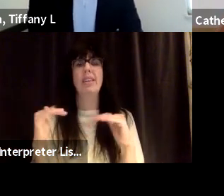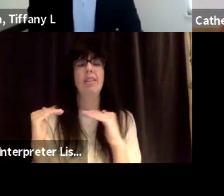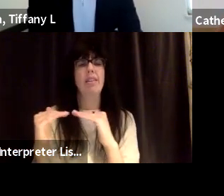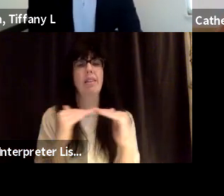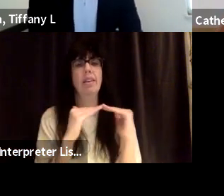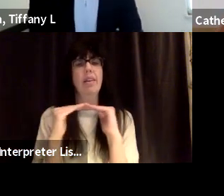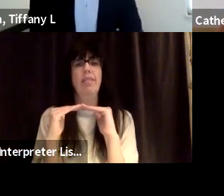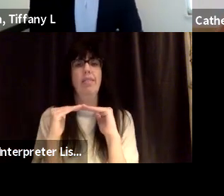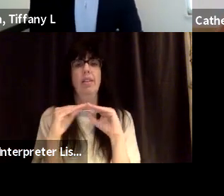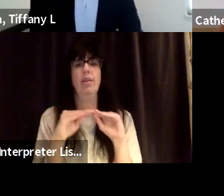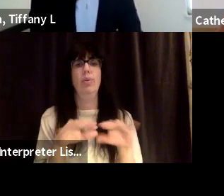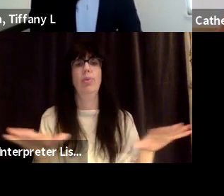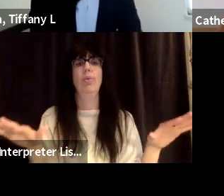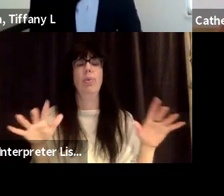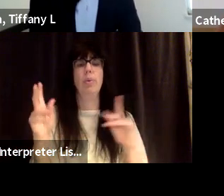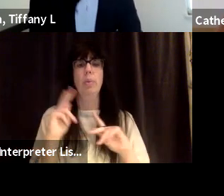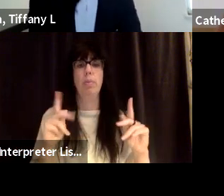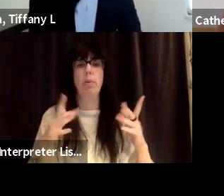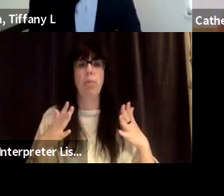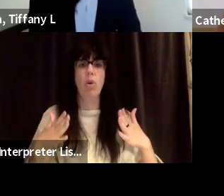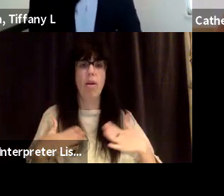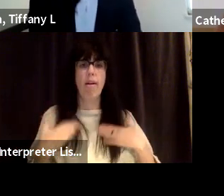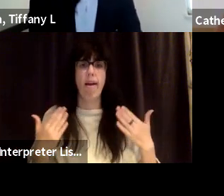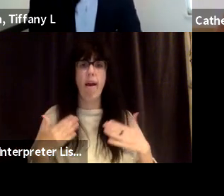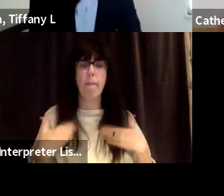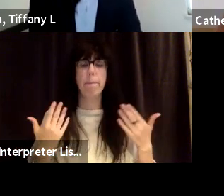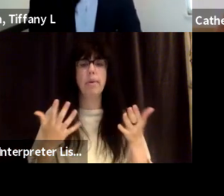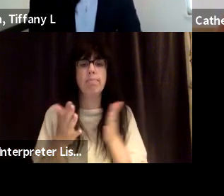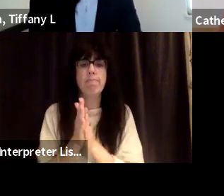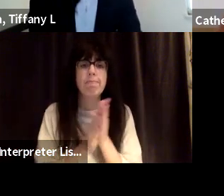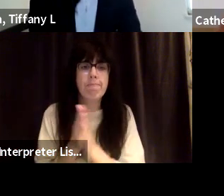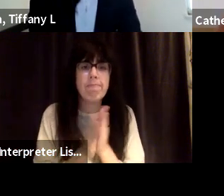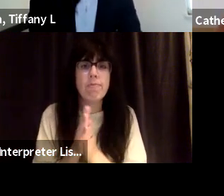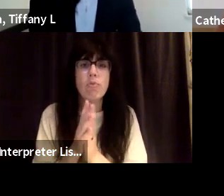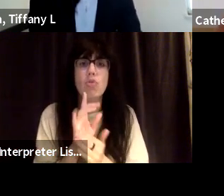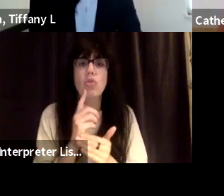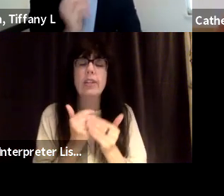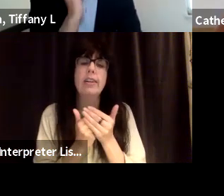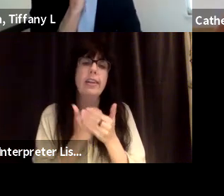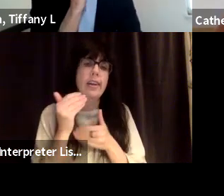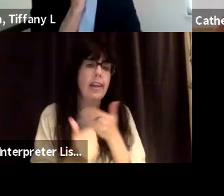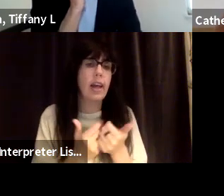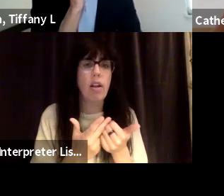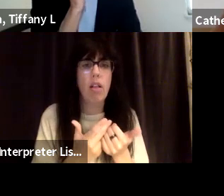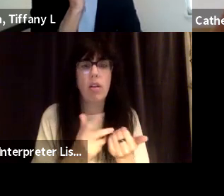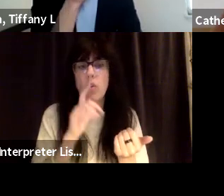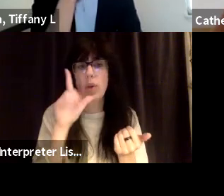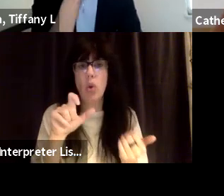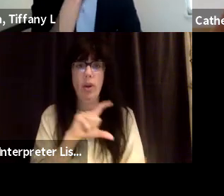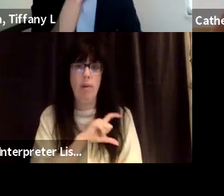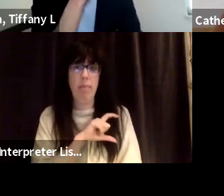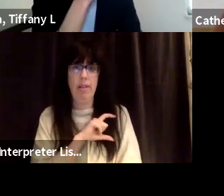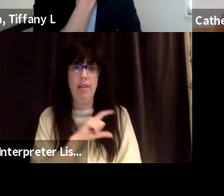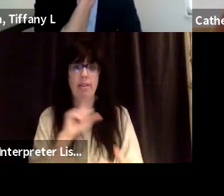distributed, that people are happy, compassionate, they get along so well that we don't need police. I can see this